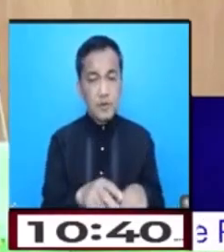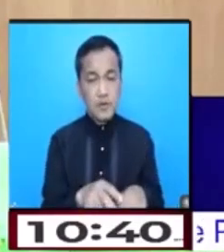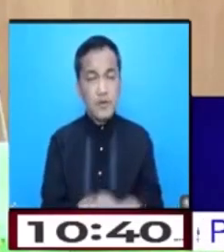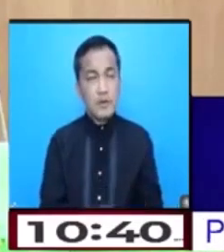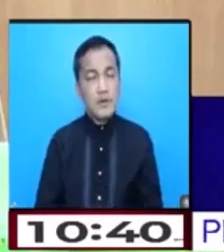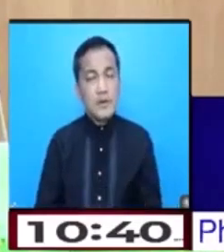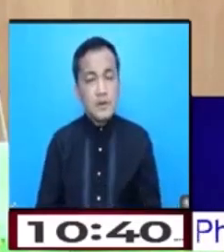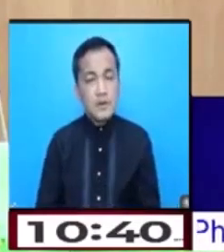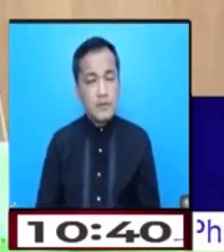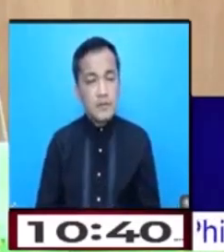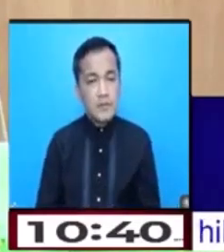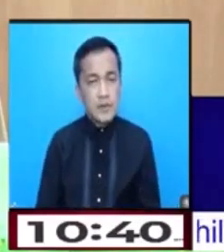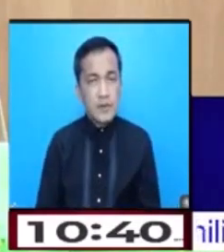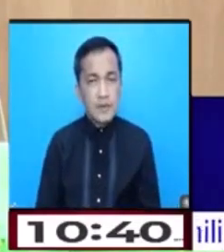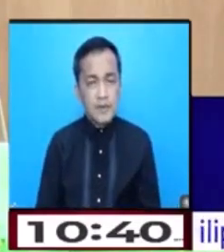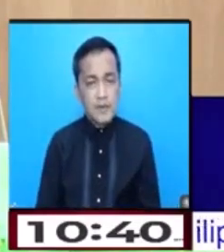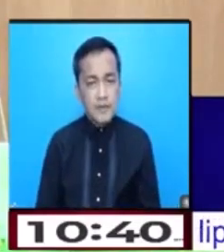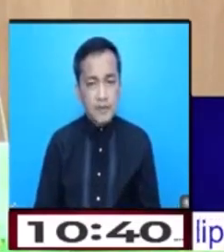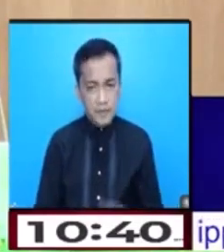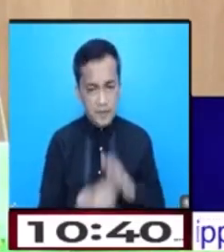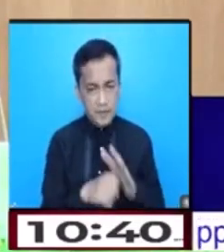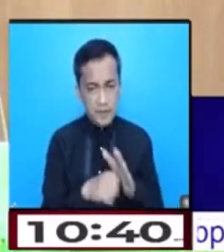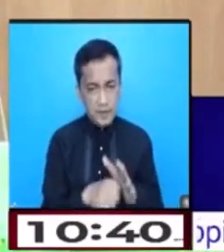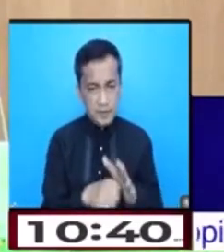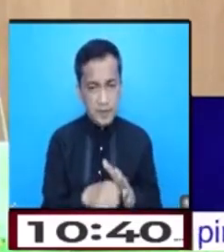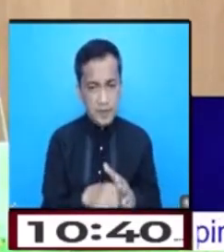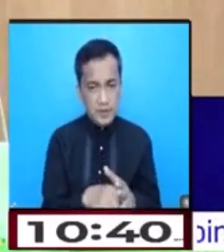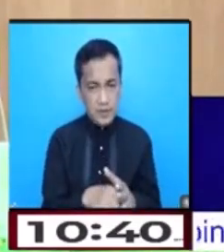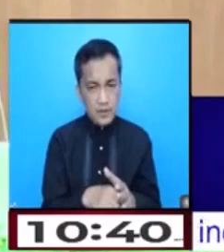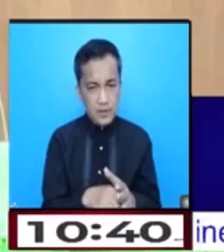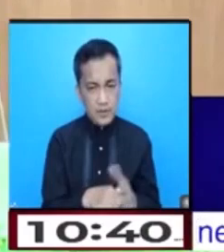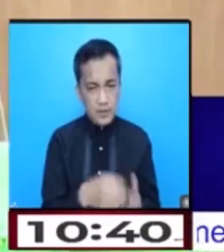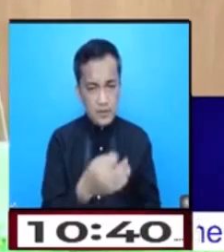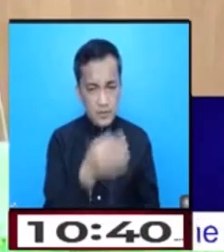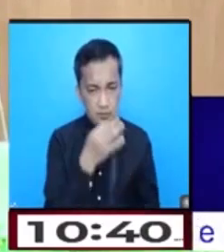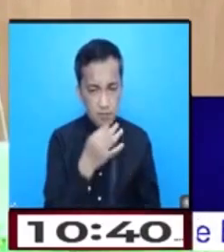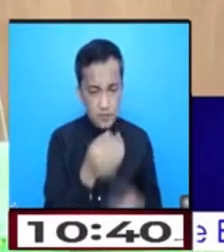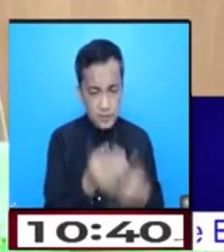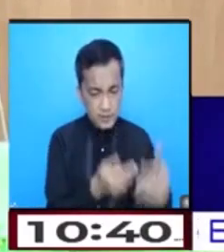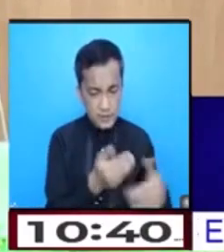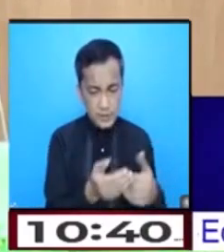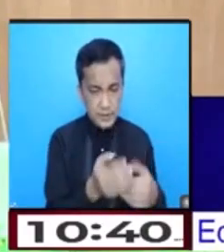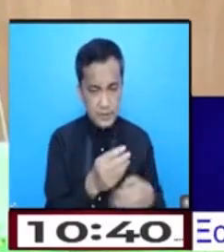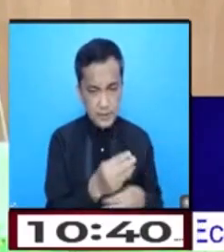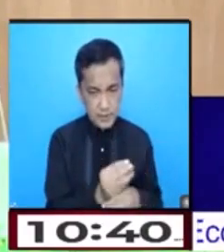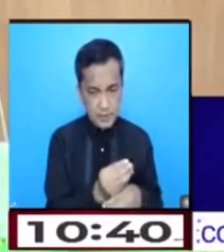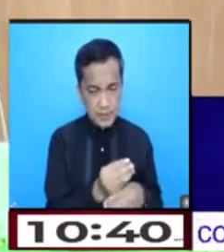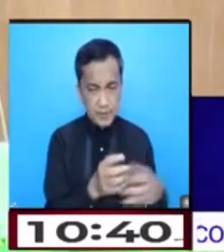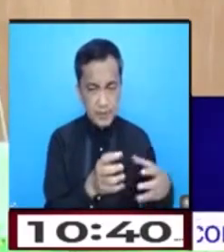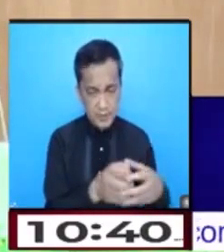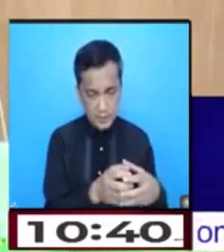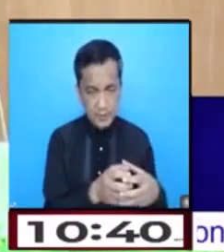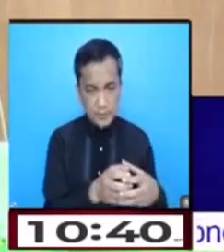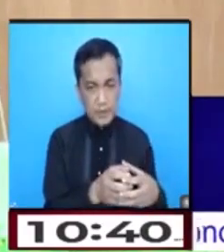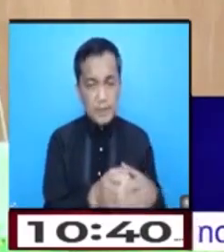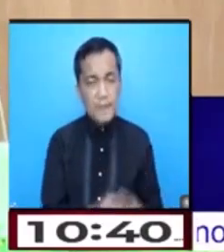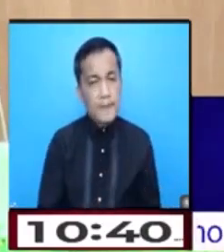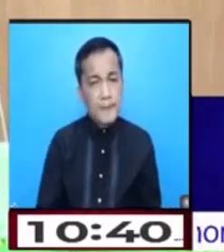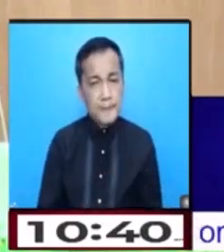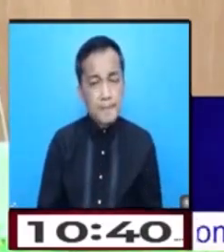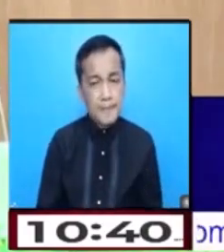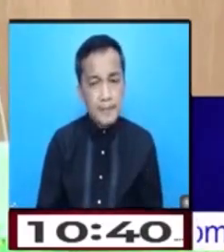for example, for the food processing manufacturing sector, as you have seen,